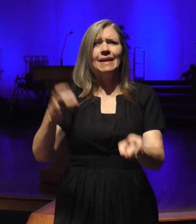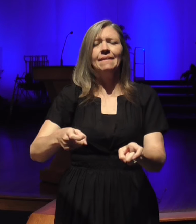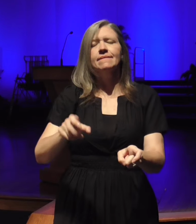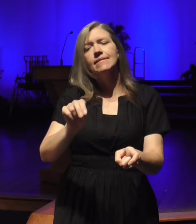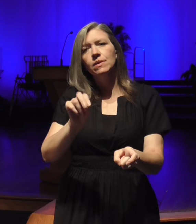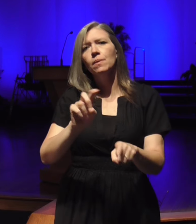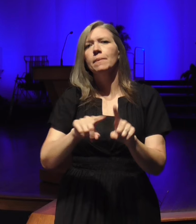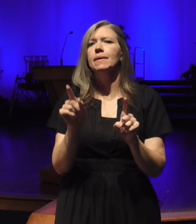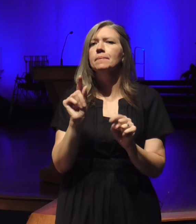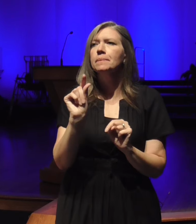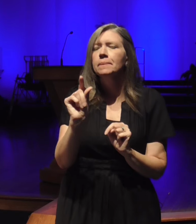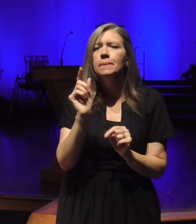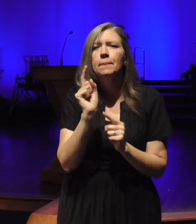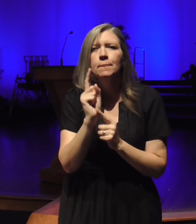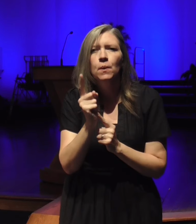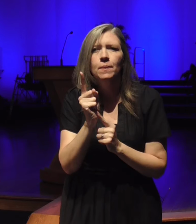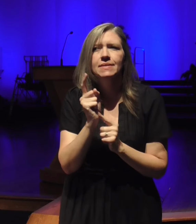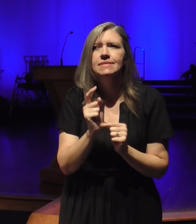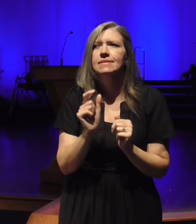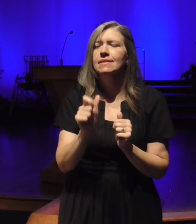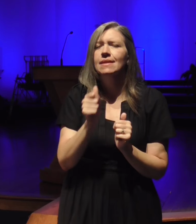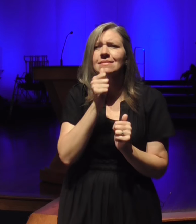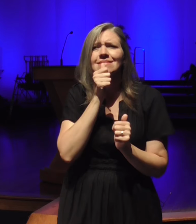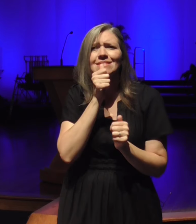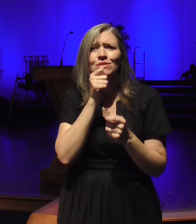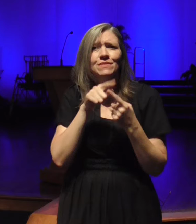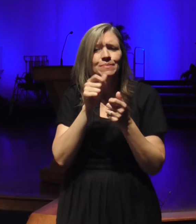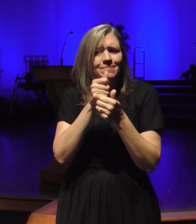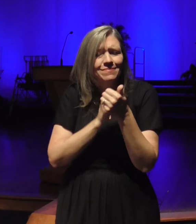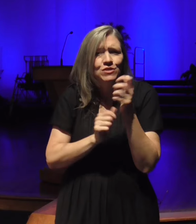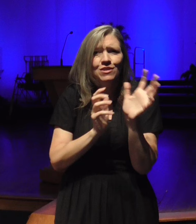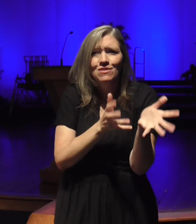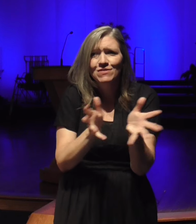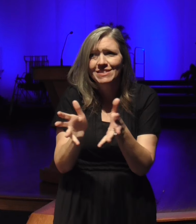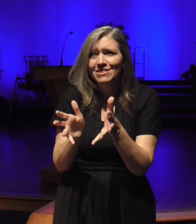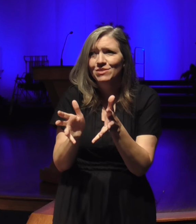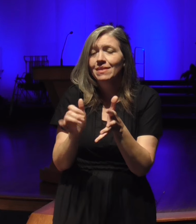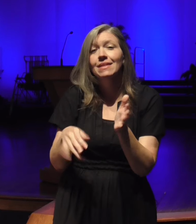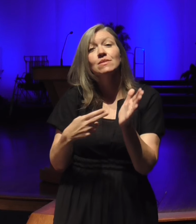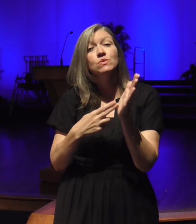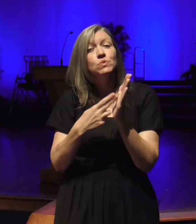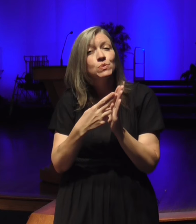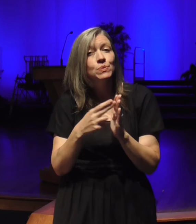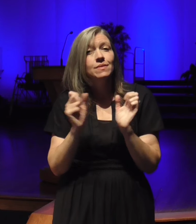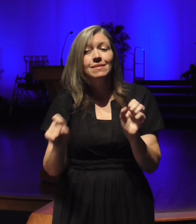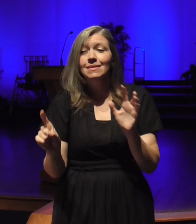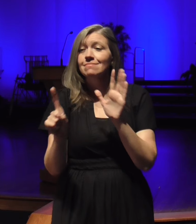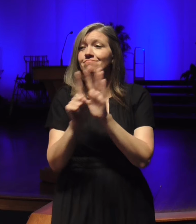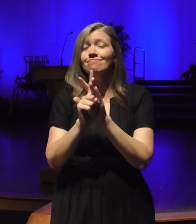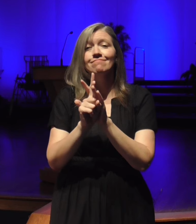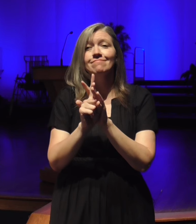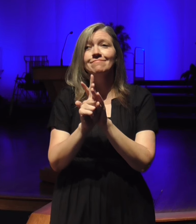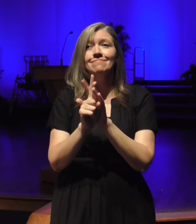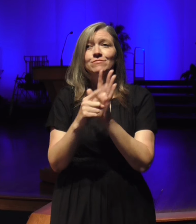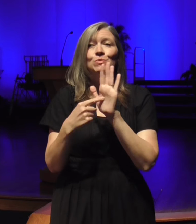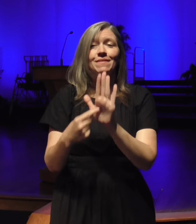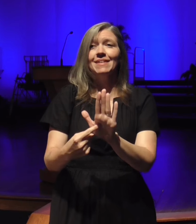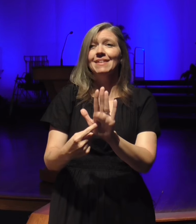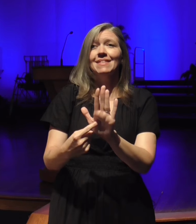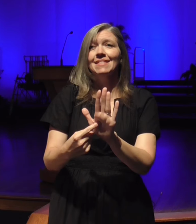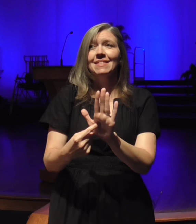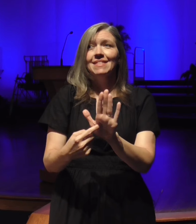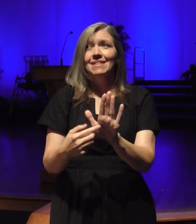to reveal itself, not in some big overall gift, but in this very moment. That secret that resides in